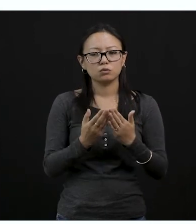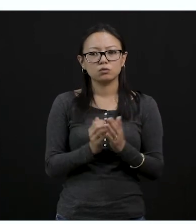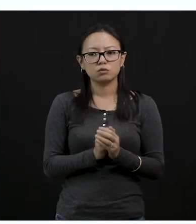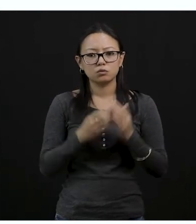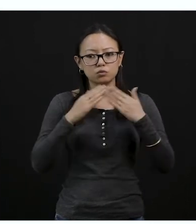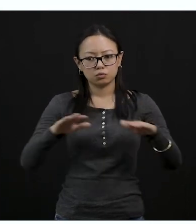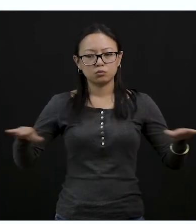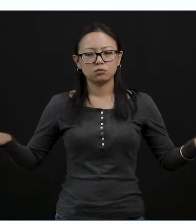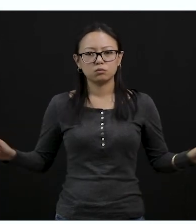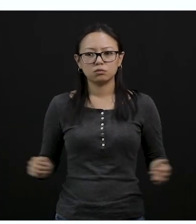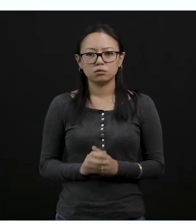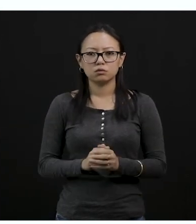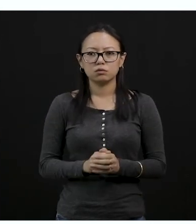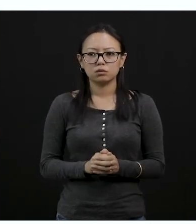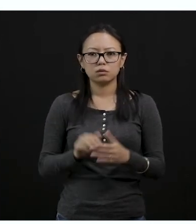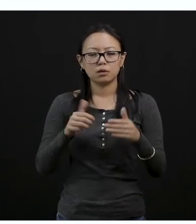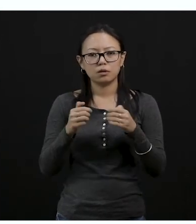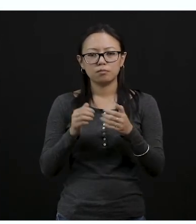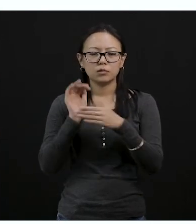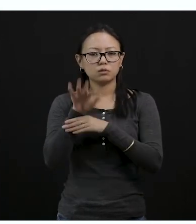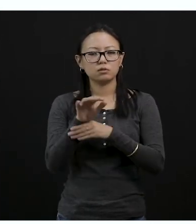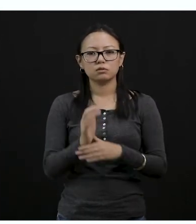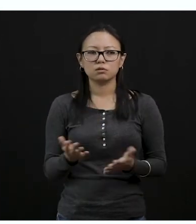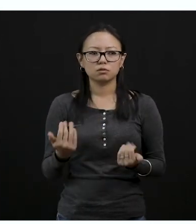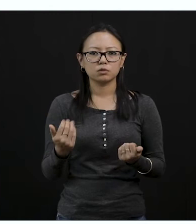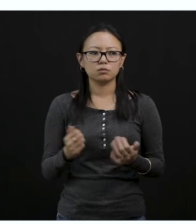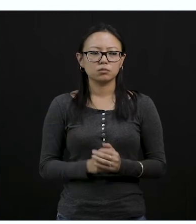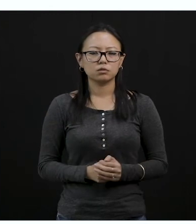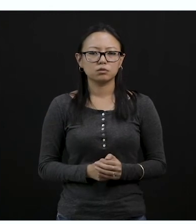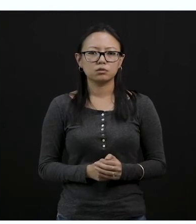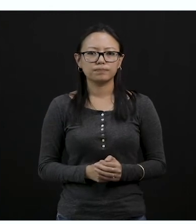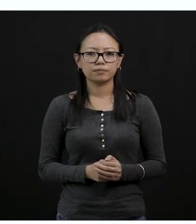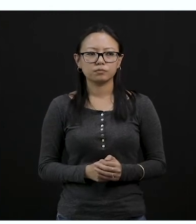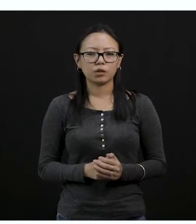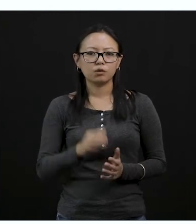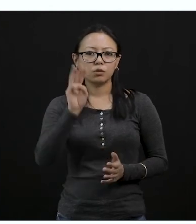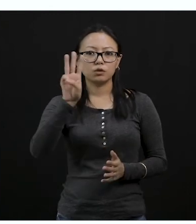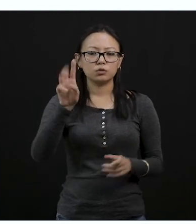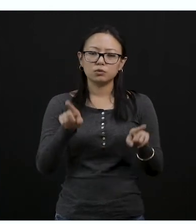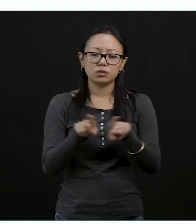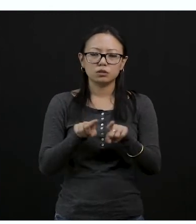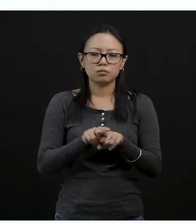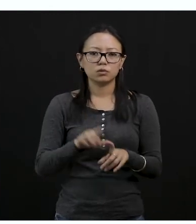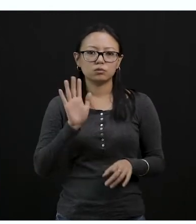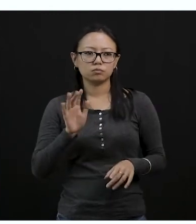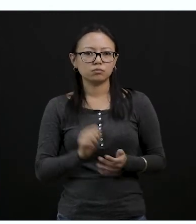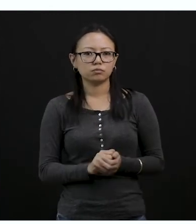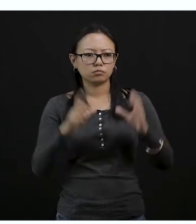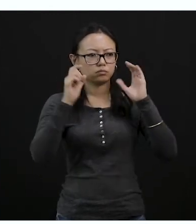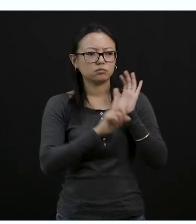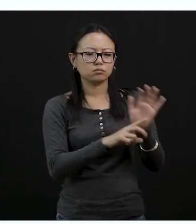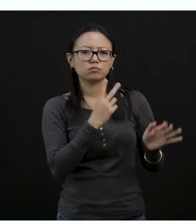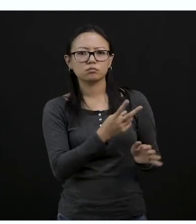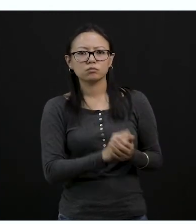right, now we have three examples here. One is the newspaper, one is the radio,